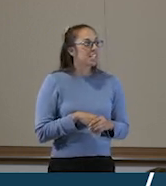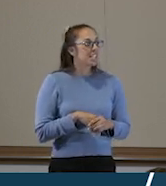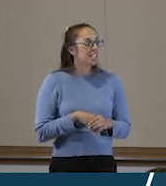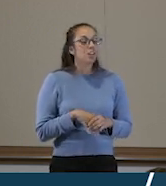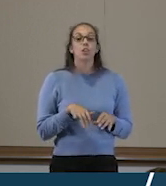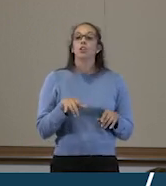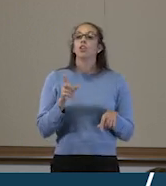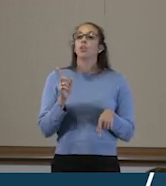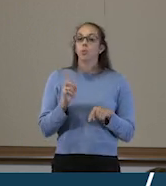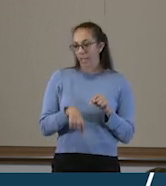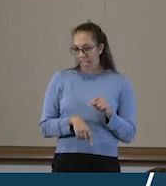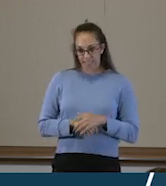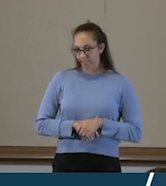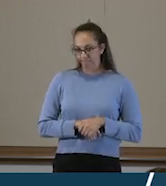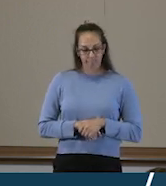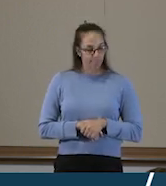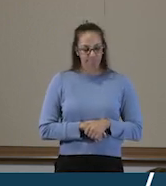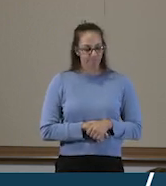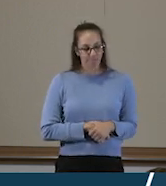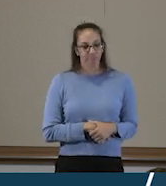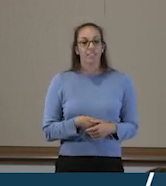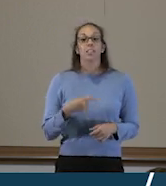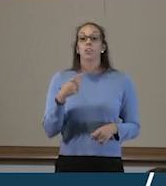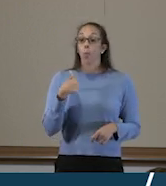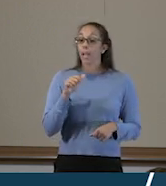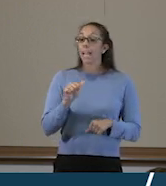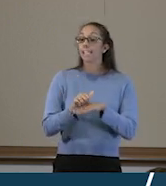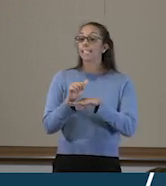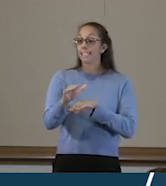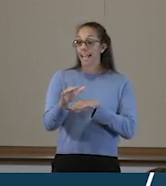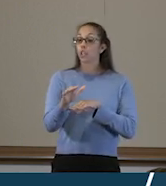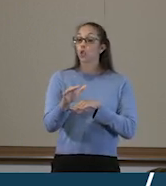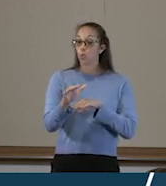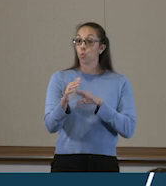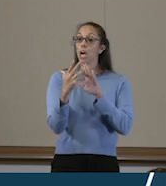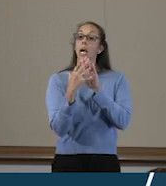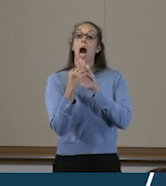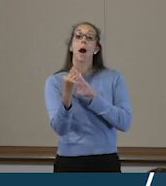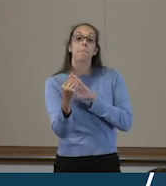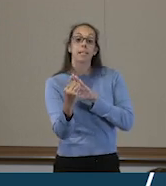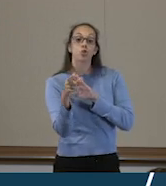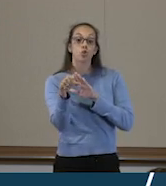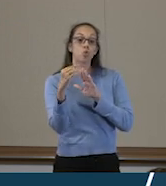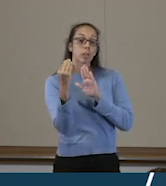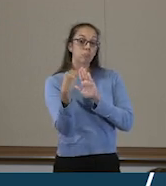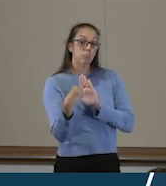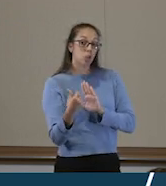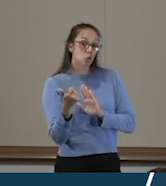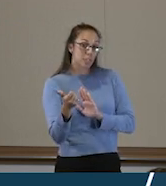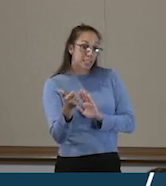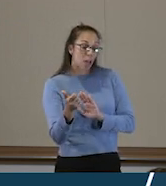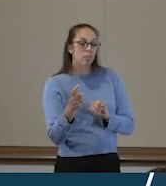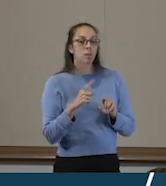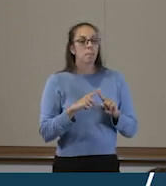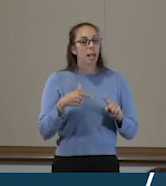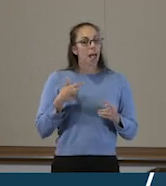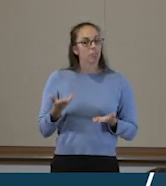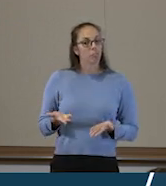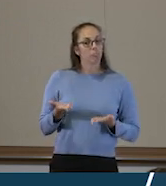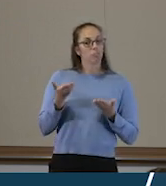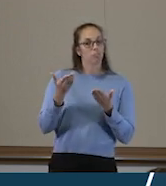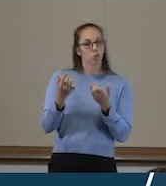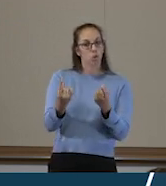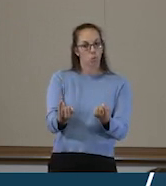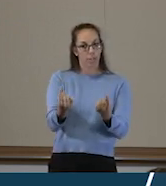You can't. We can send you a copy of one so that you can do it yourself, but I generally recommend that you